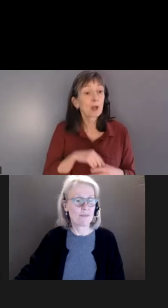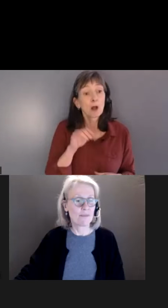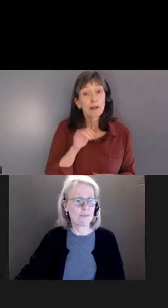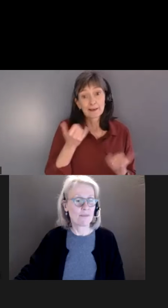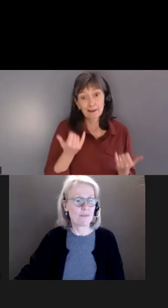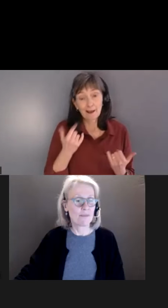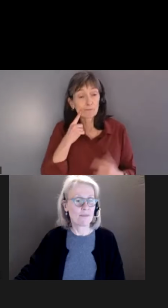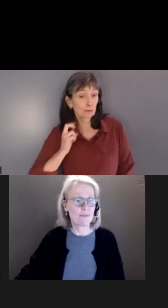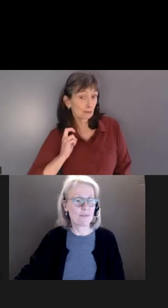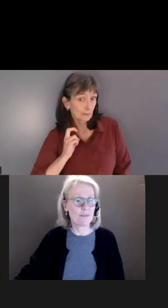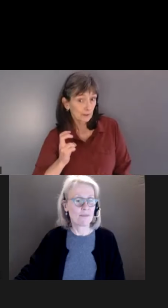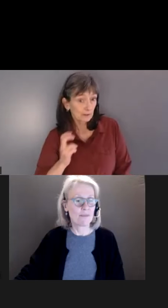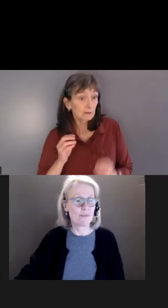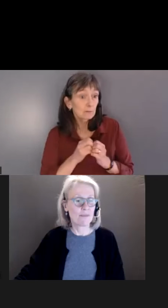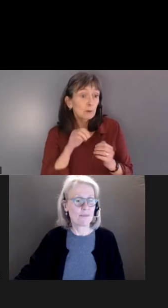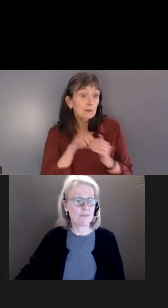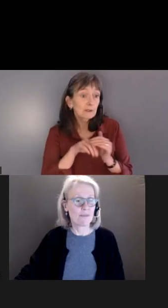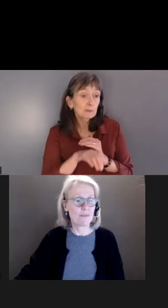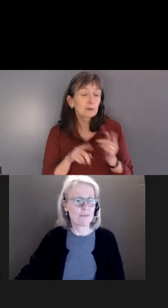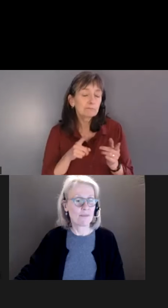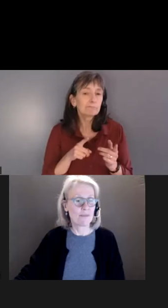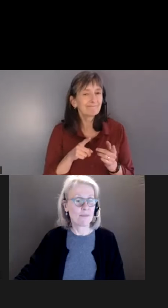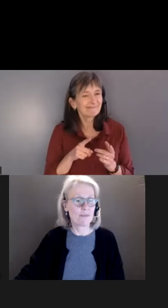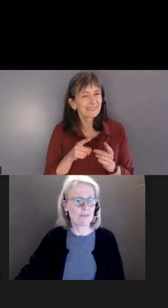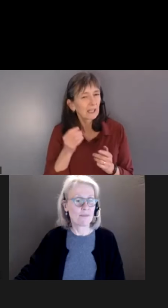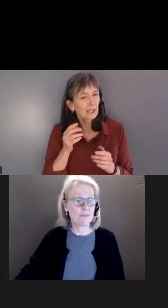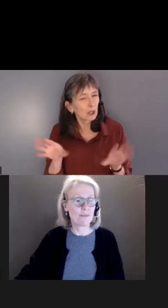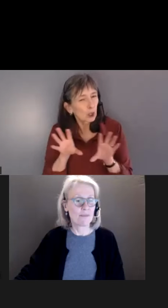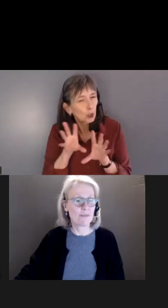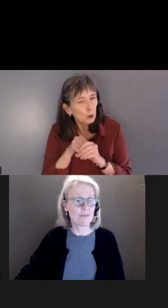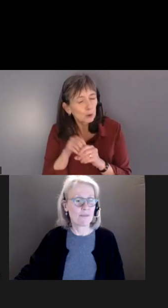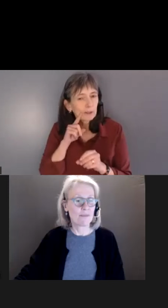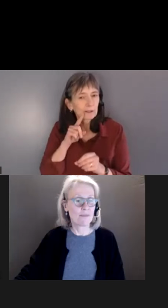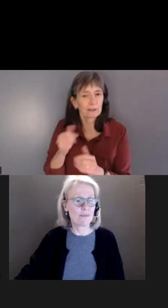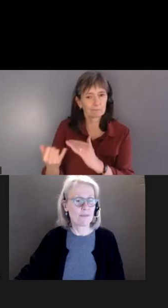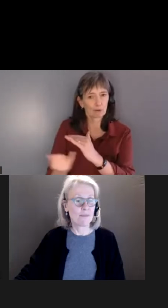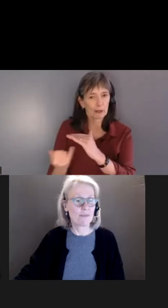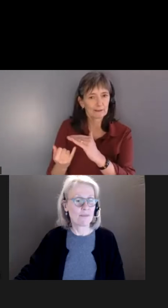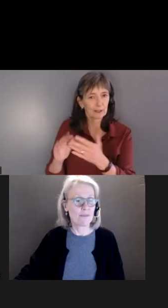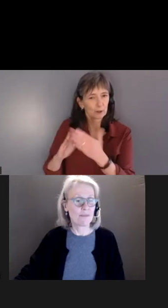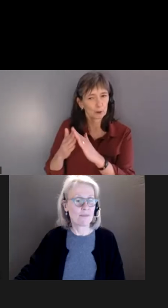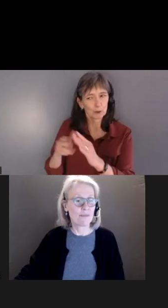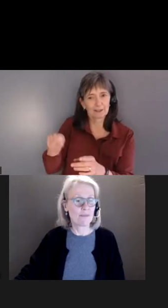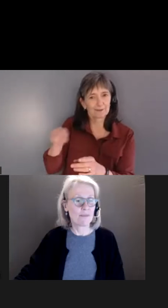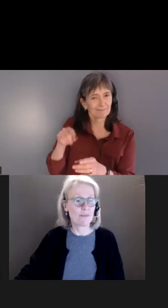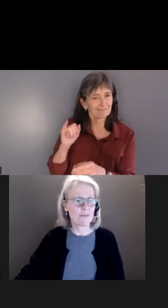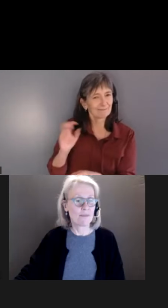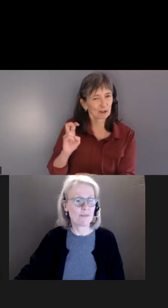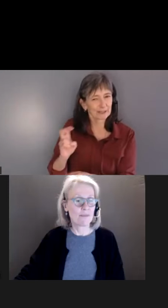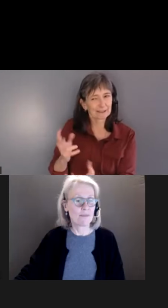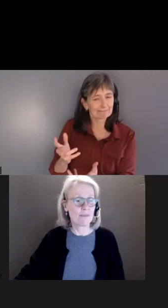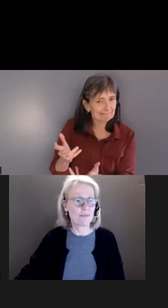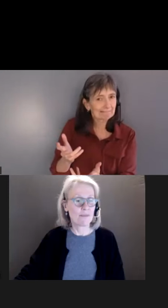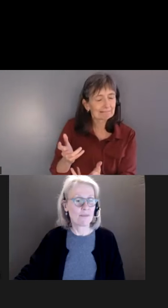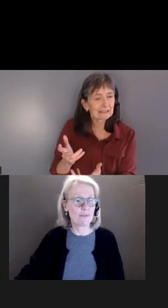more accessible to older Canadians, improving rural transportation supports is definitely one that really stands out when thinking about being able to